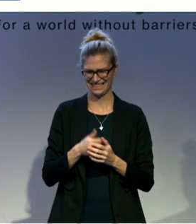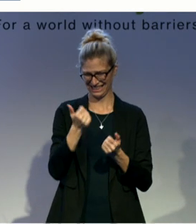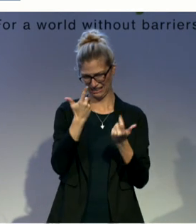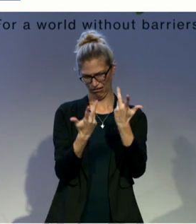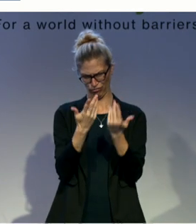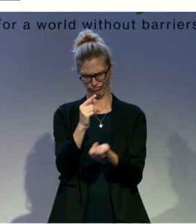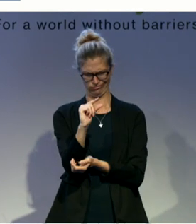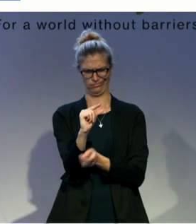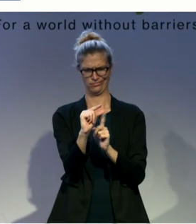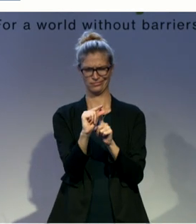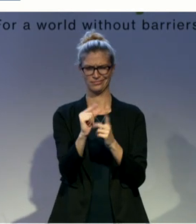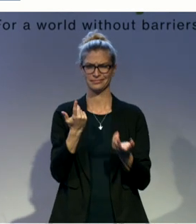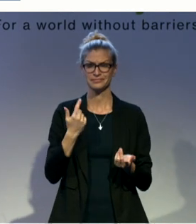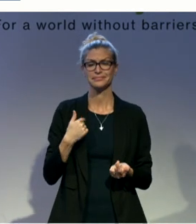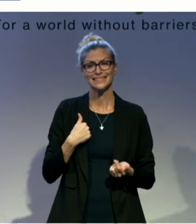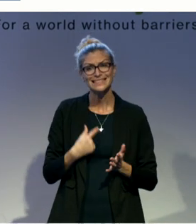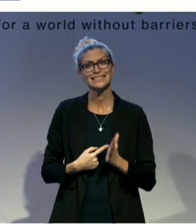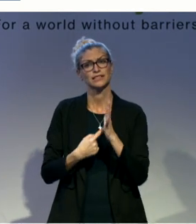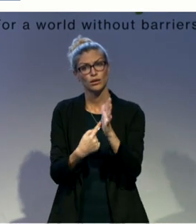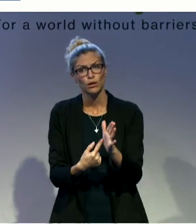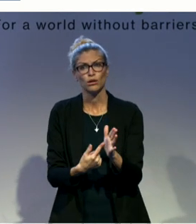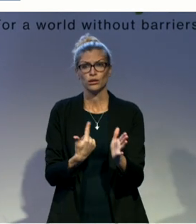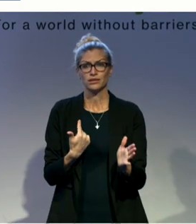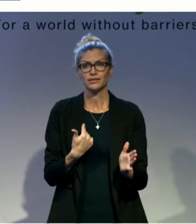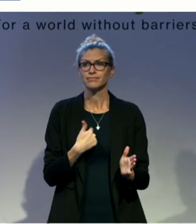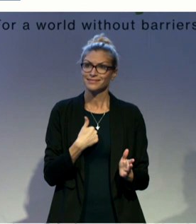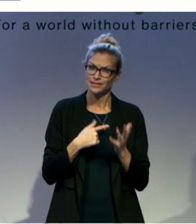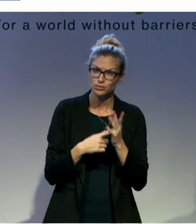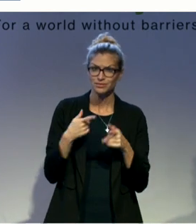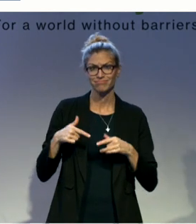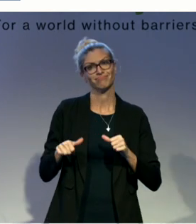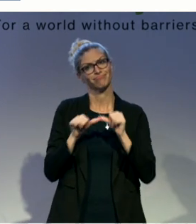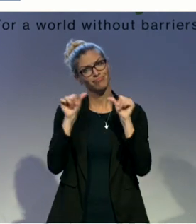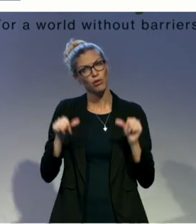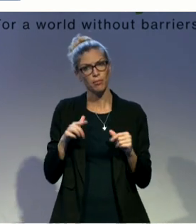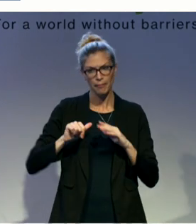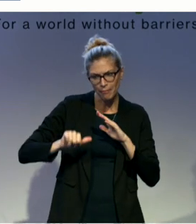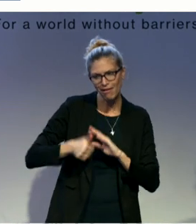establish a model that can be replicated.